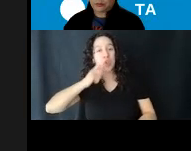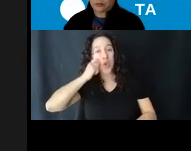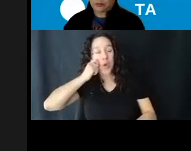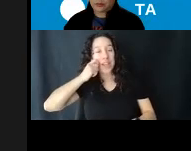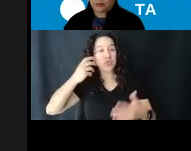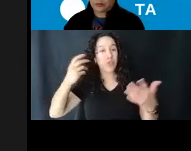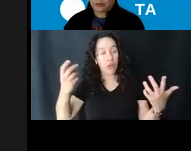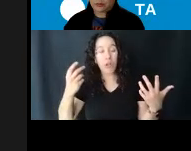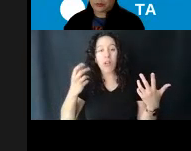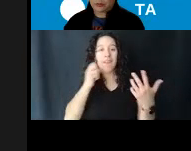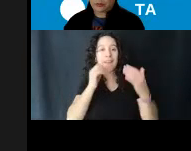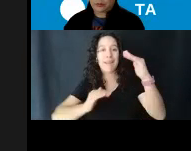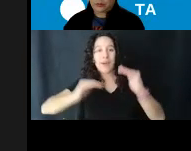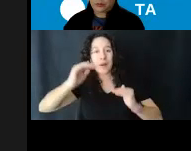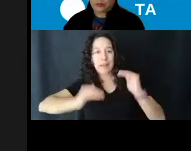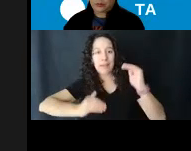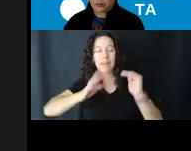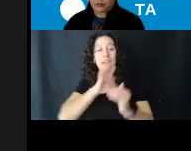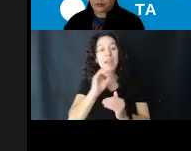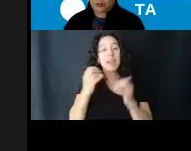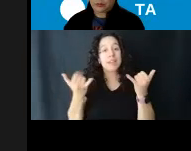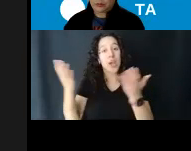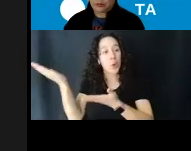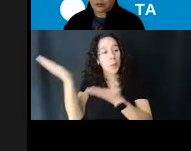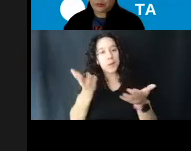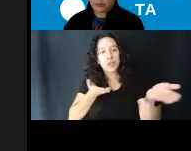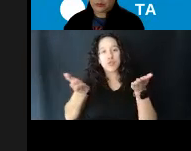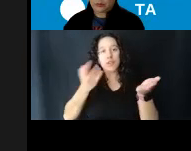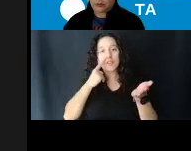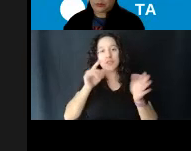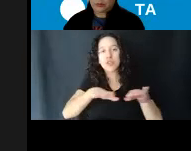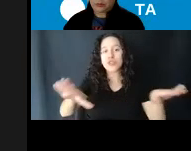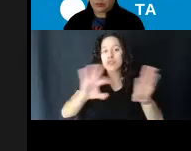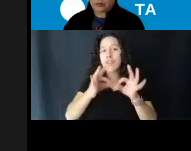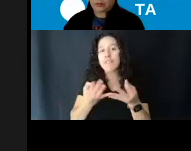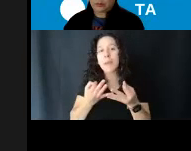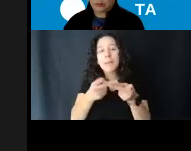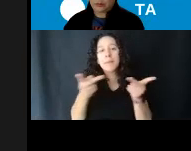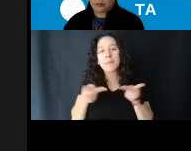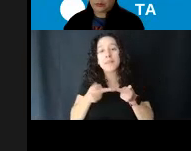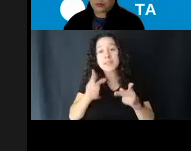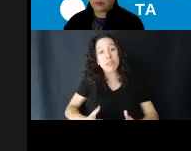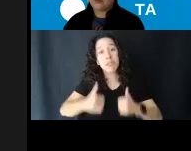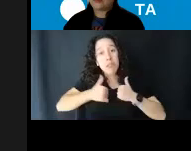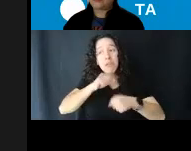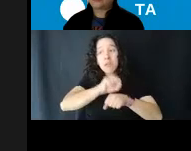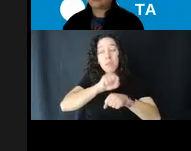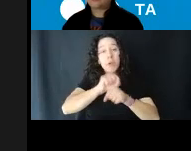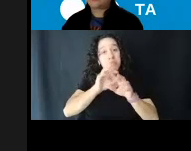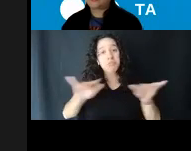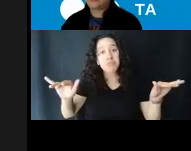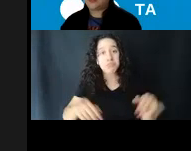and bringing services to children and families in places where they live and work.